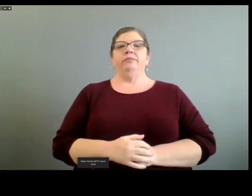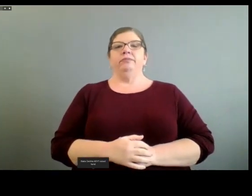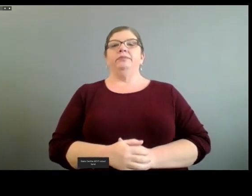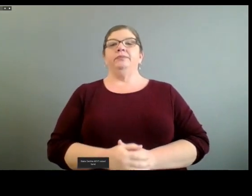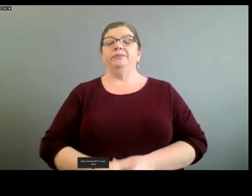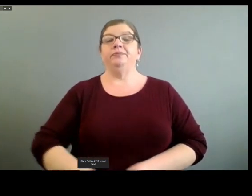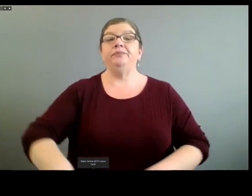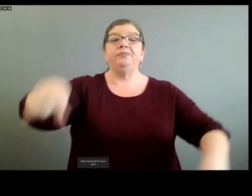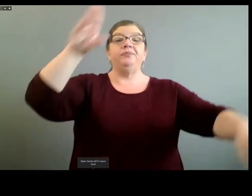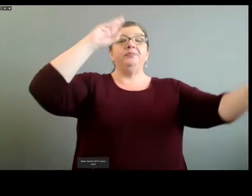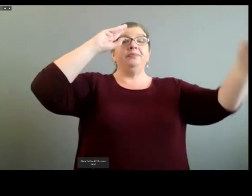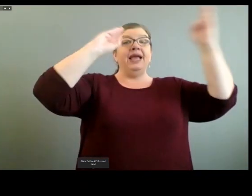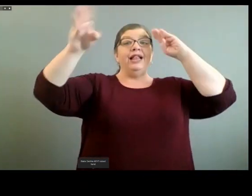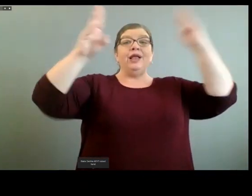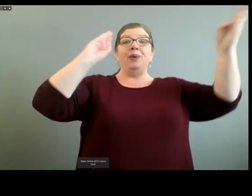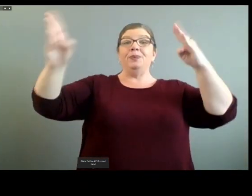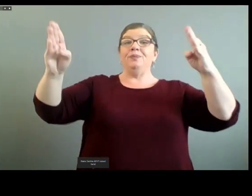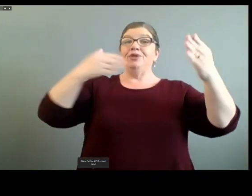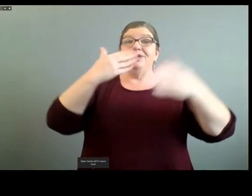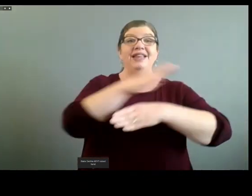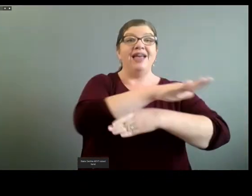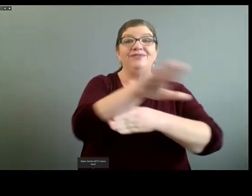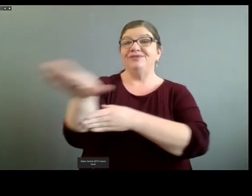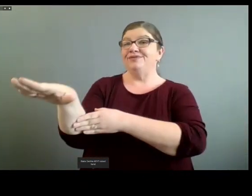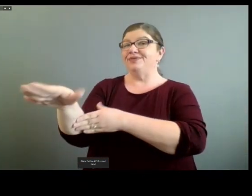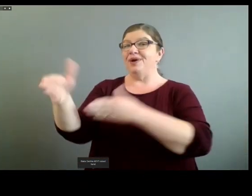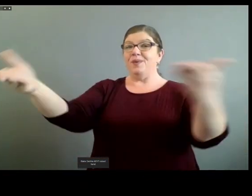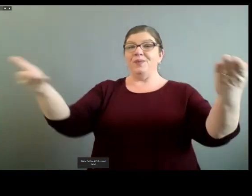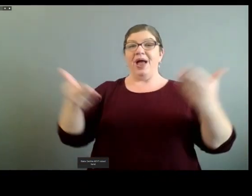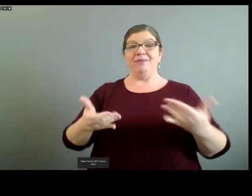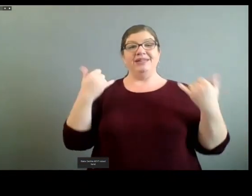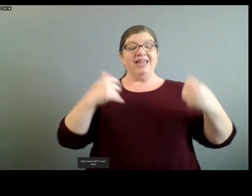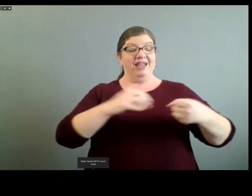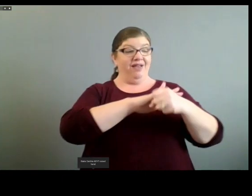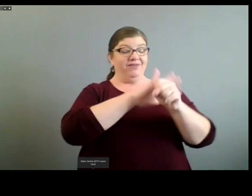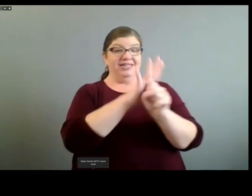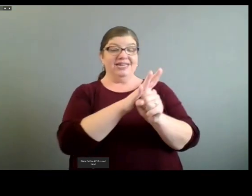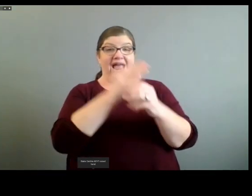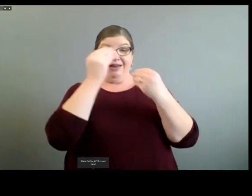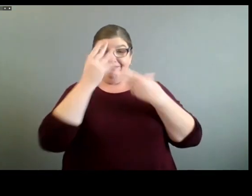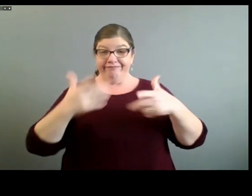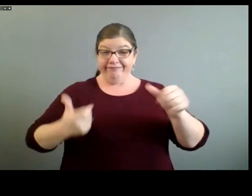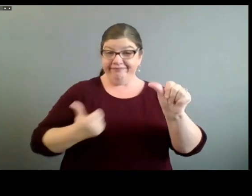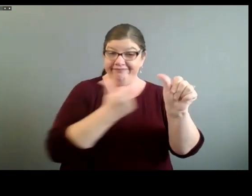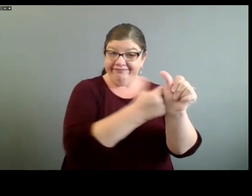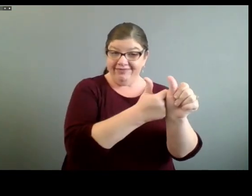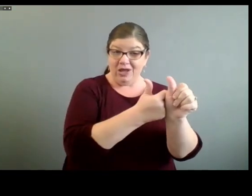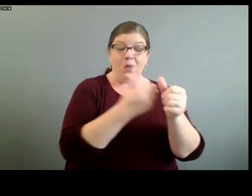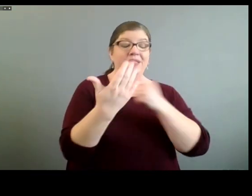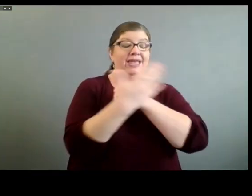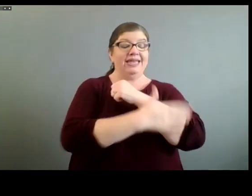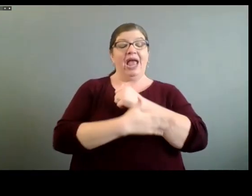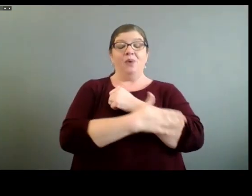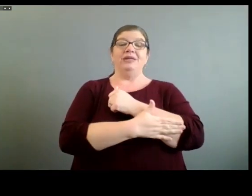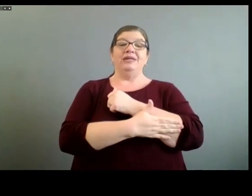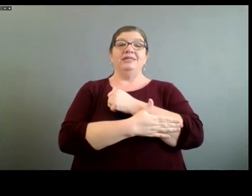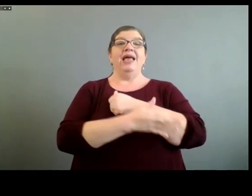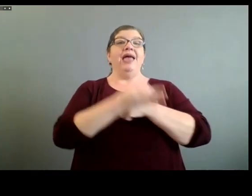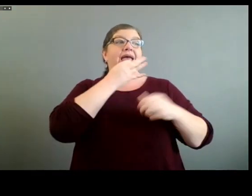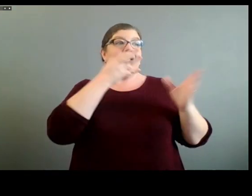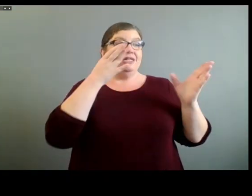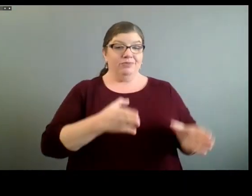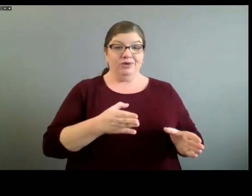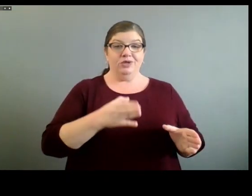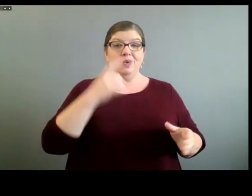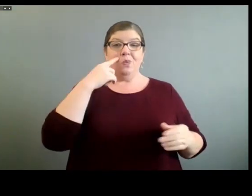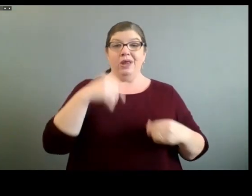Hello and good afternoon. Welcome to today's COVID-19 update with the county's public health experts, coming to you